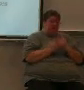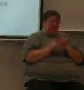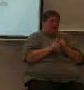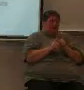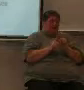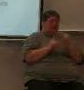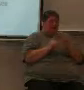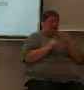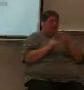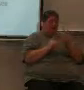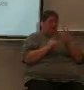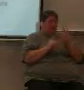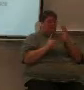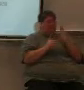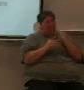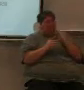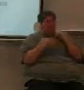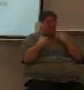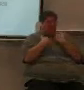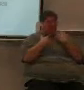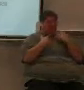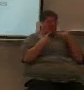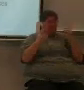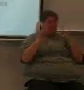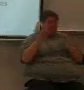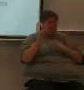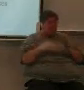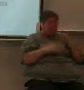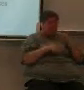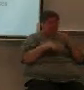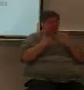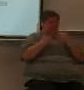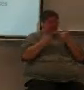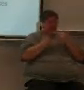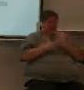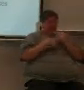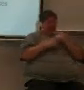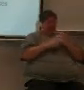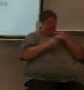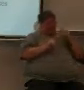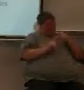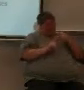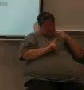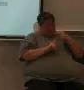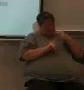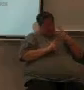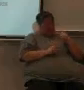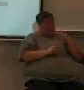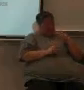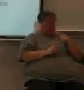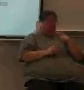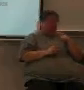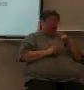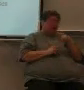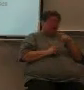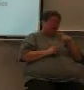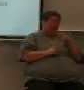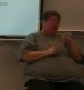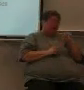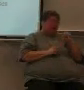the world. Okay, so it is based some on evolutionary responses.